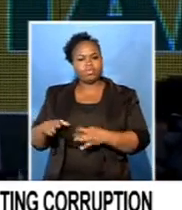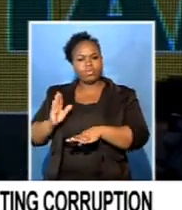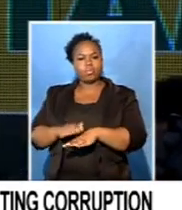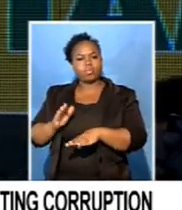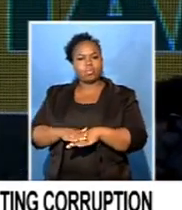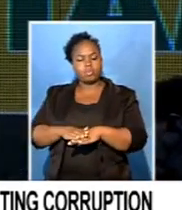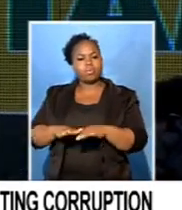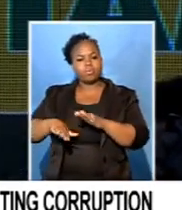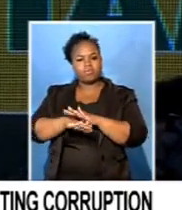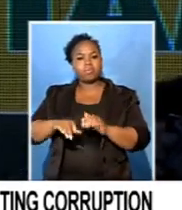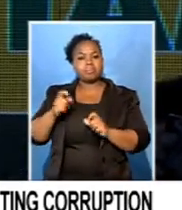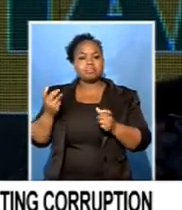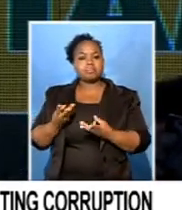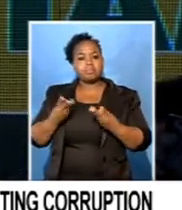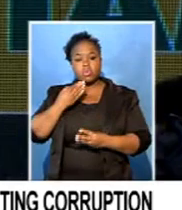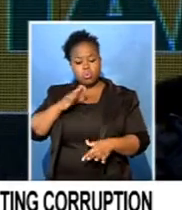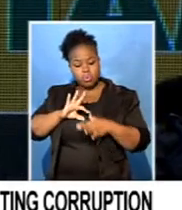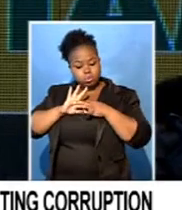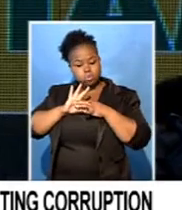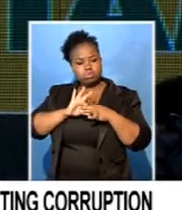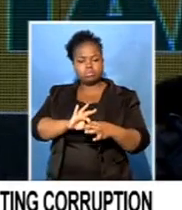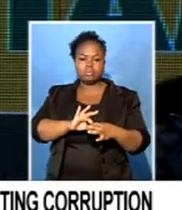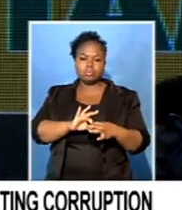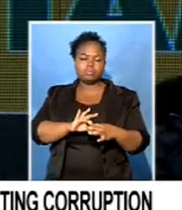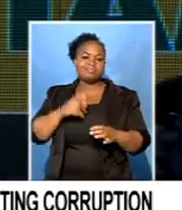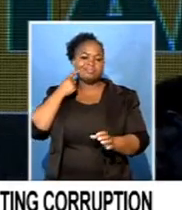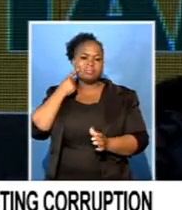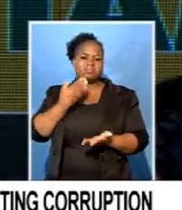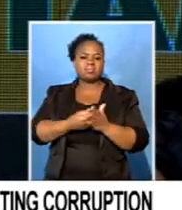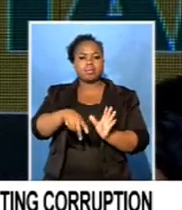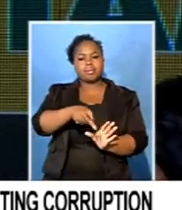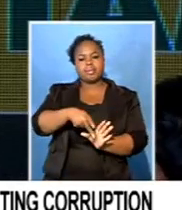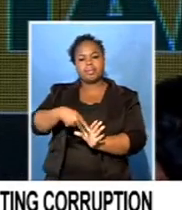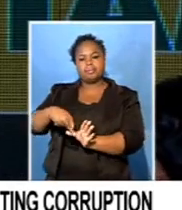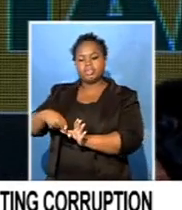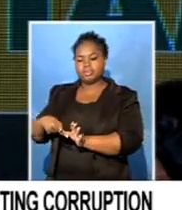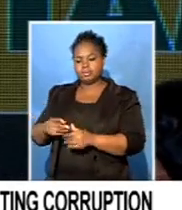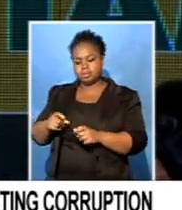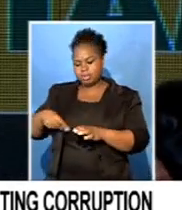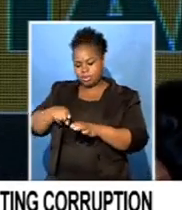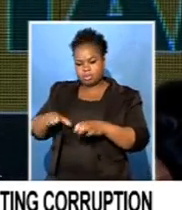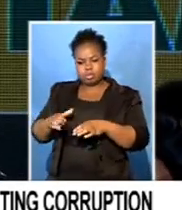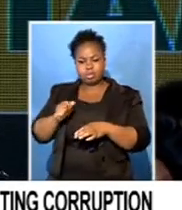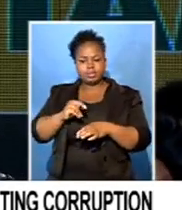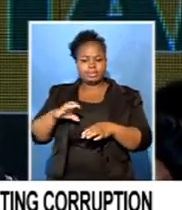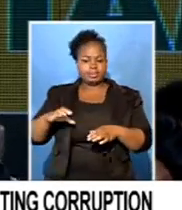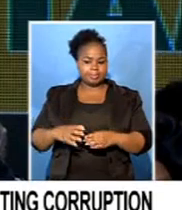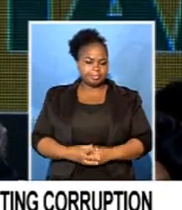stalwarts to participate in the work and life of the organization.